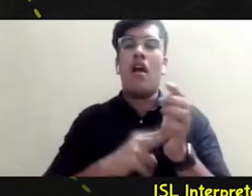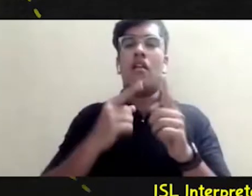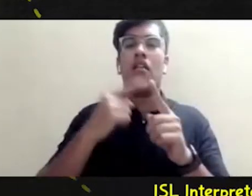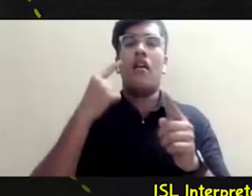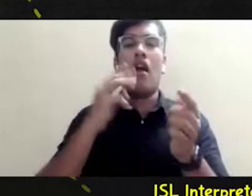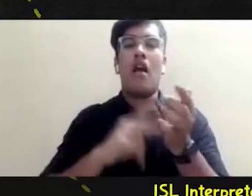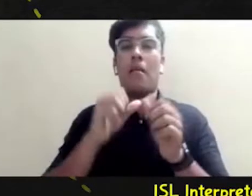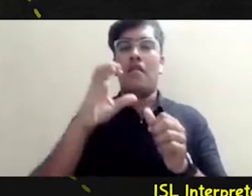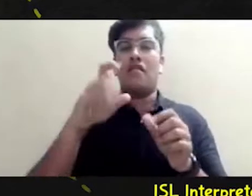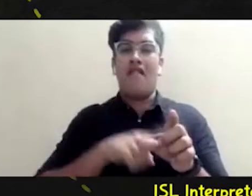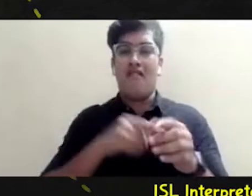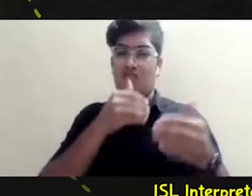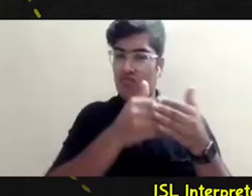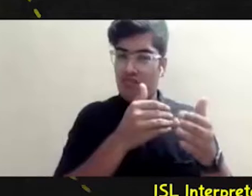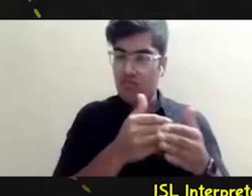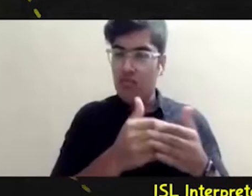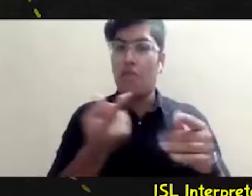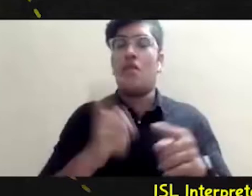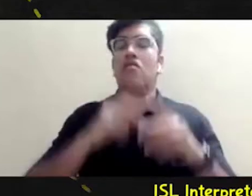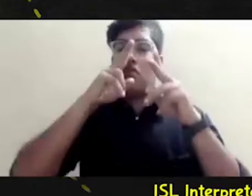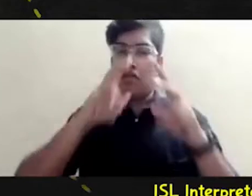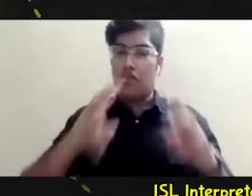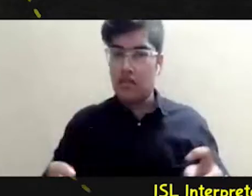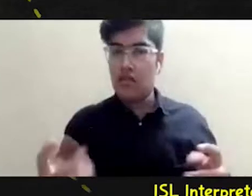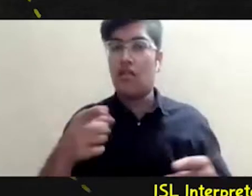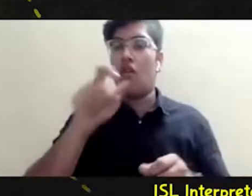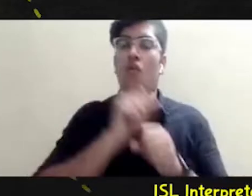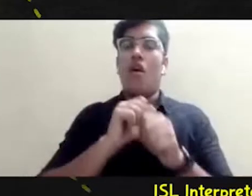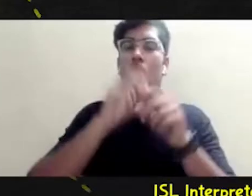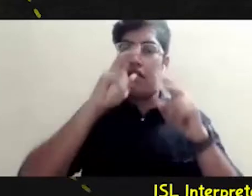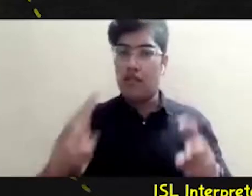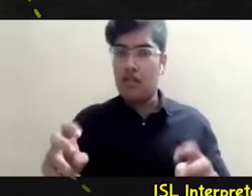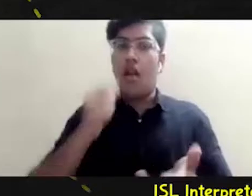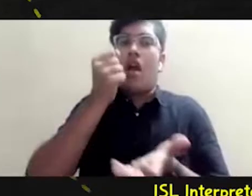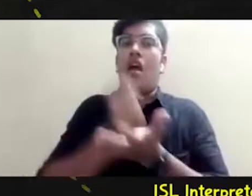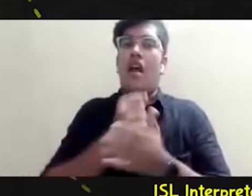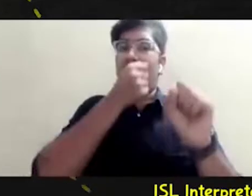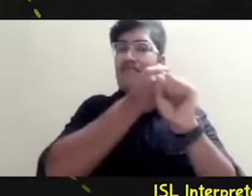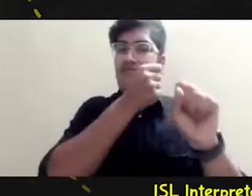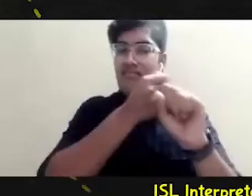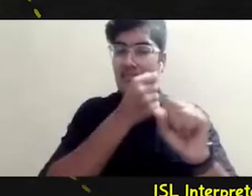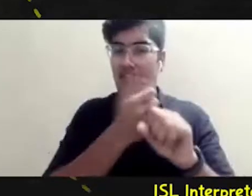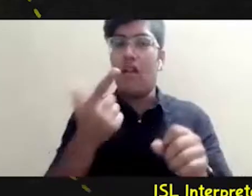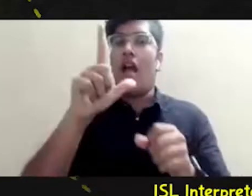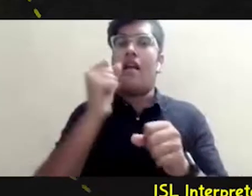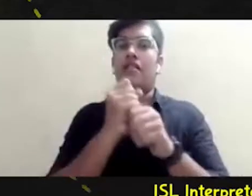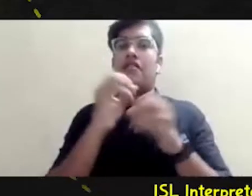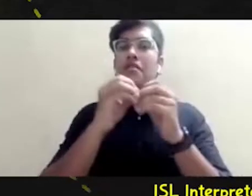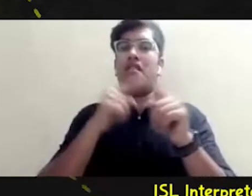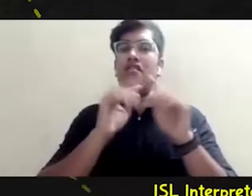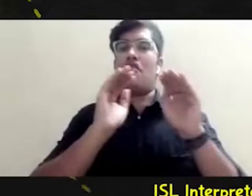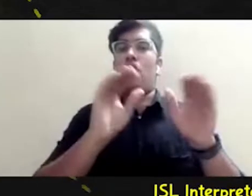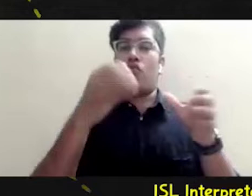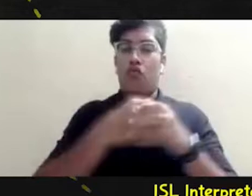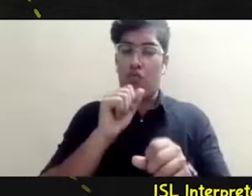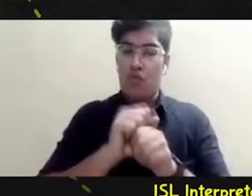data from my work as a researcher, queer rights activist, and peer supporter working with the LGBTIQA+ community.